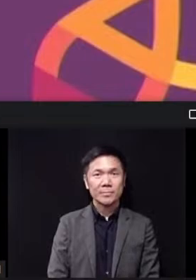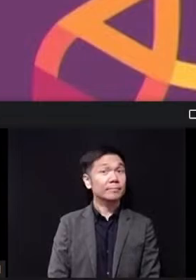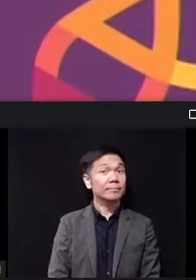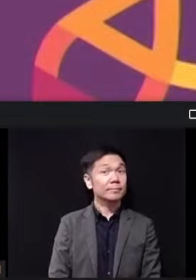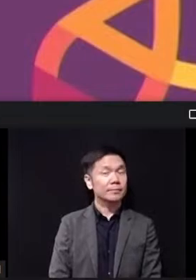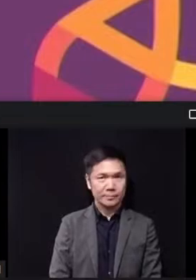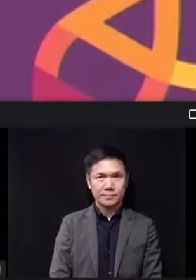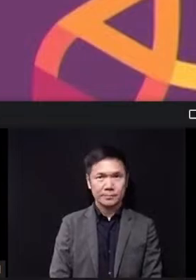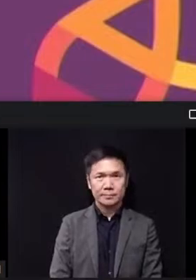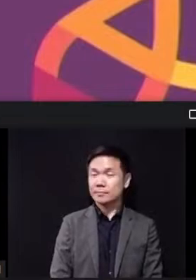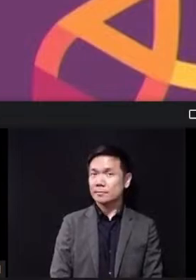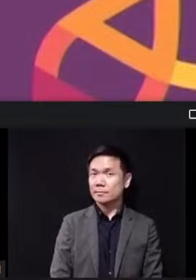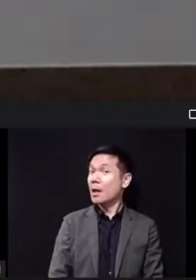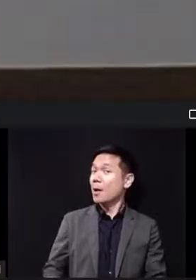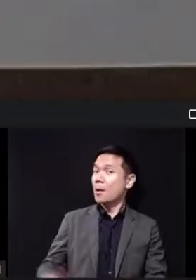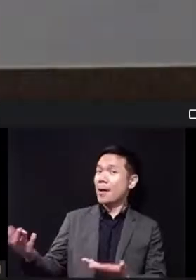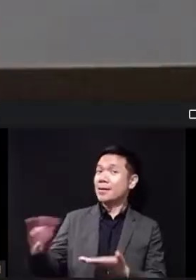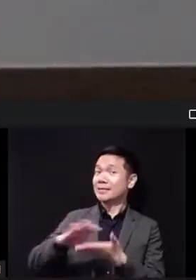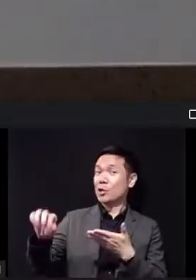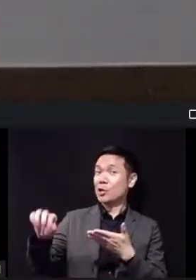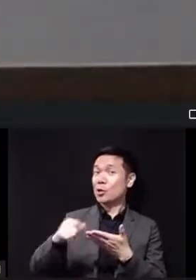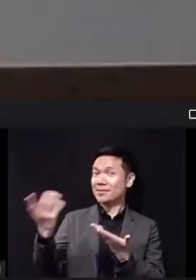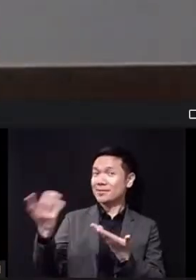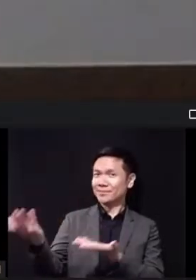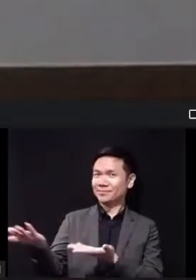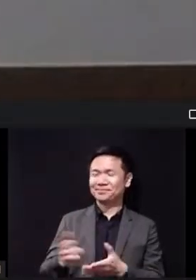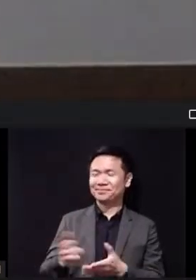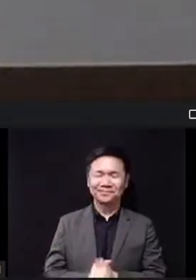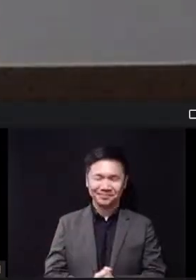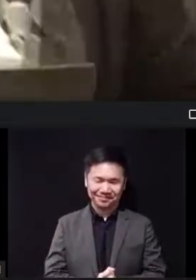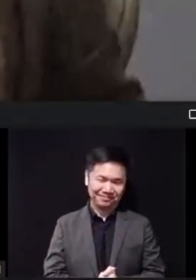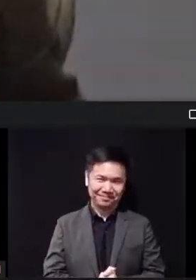May I call on the Secretariat before we